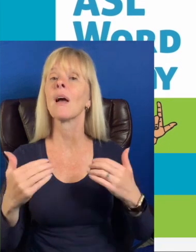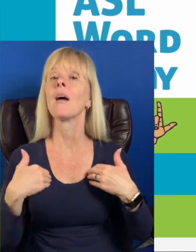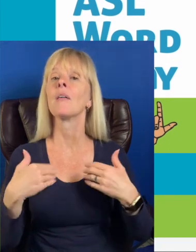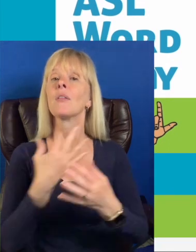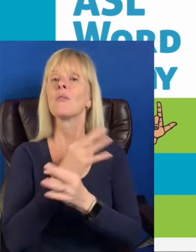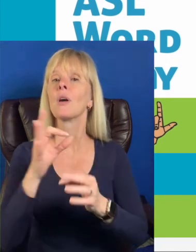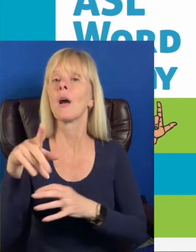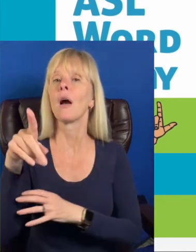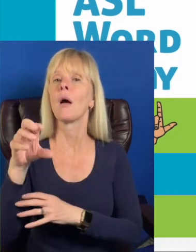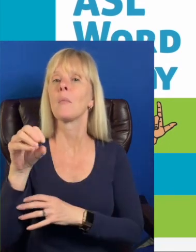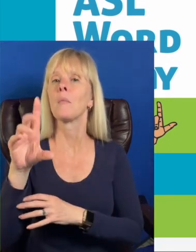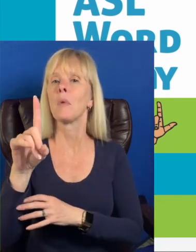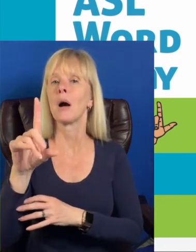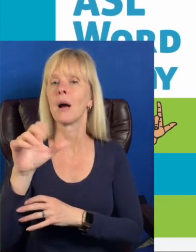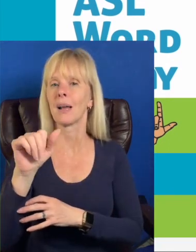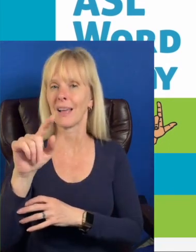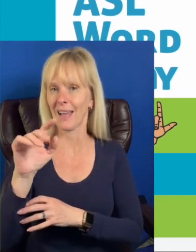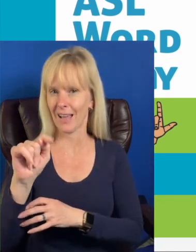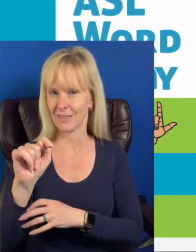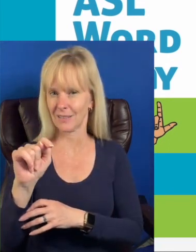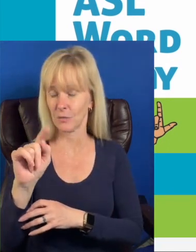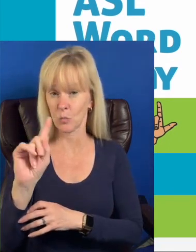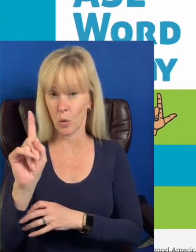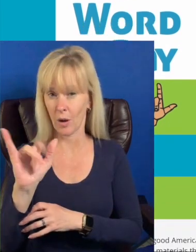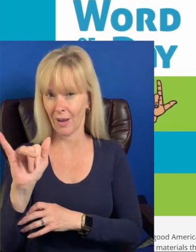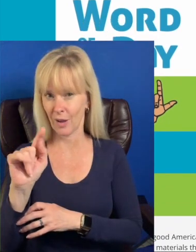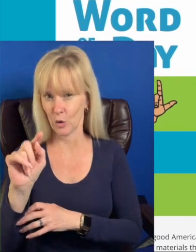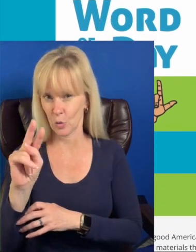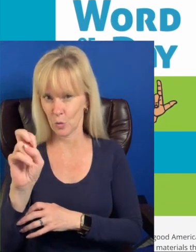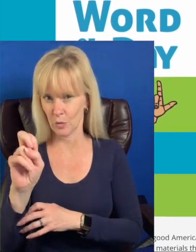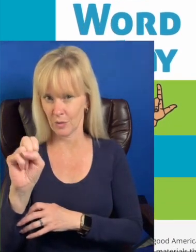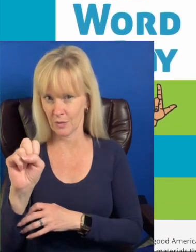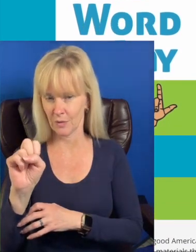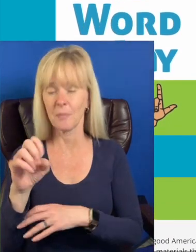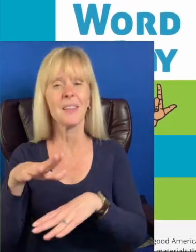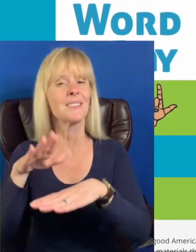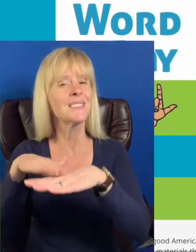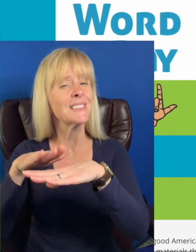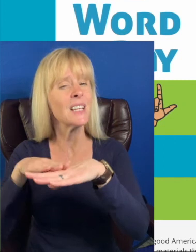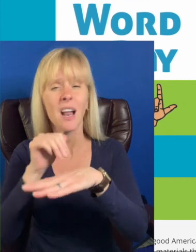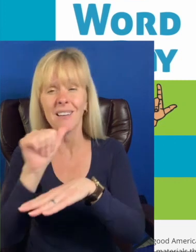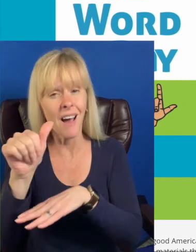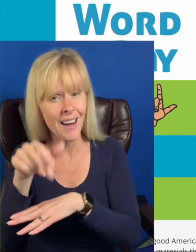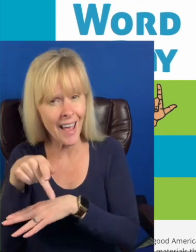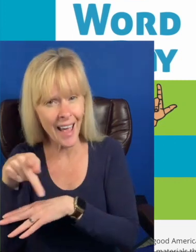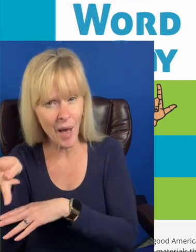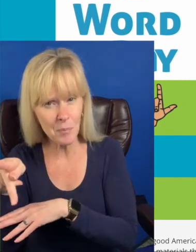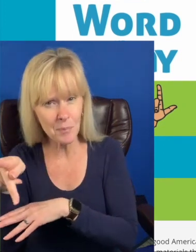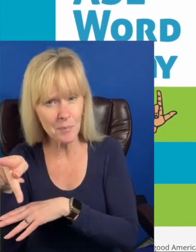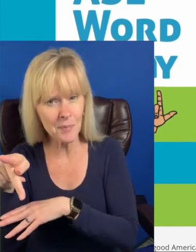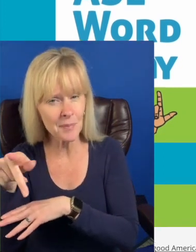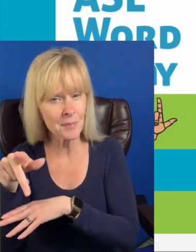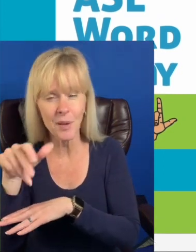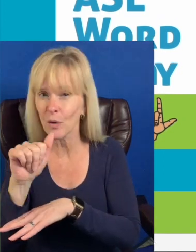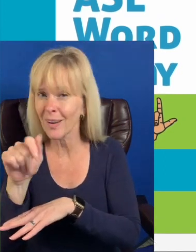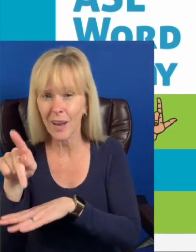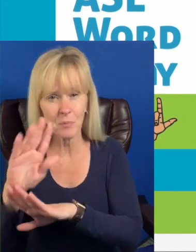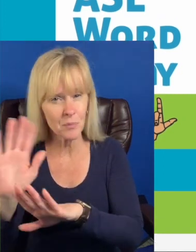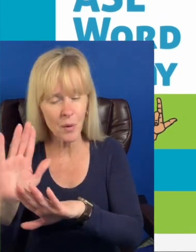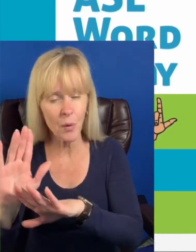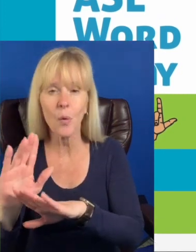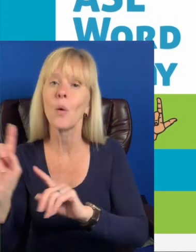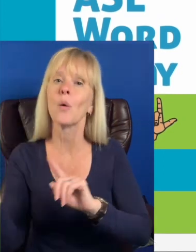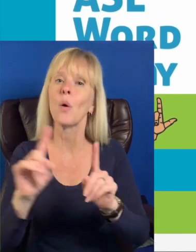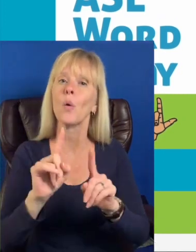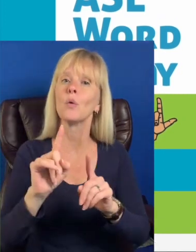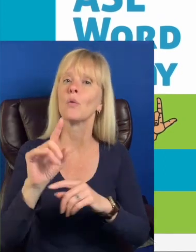also have our free podcast on iTunes. It is not an app, so you want to go to a podcast, a